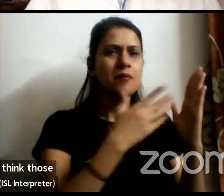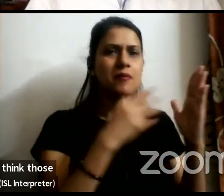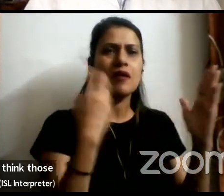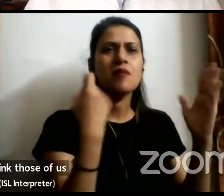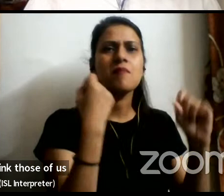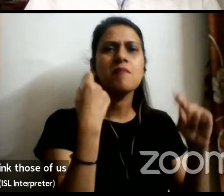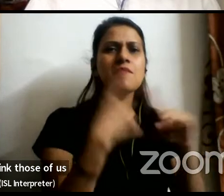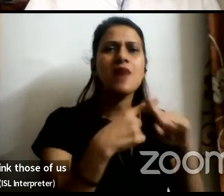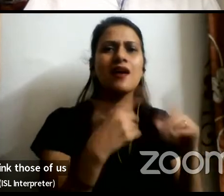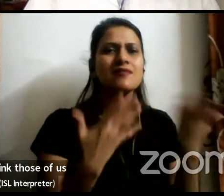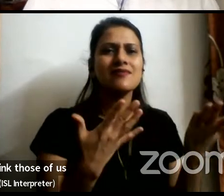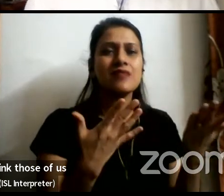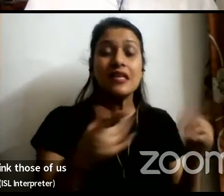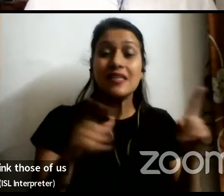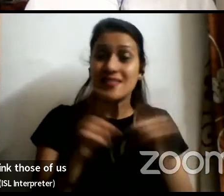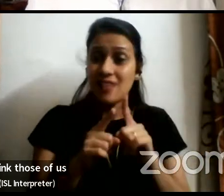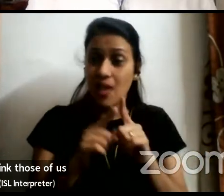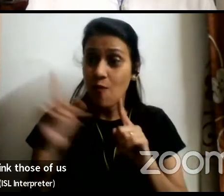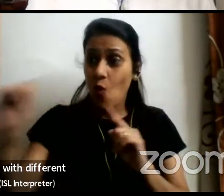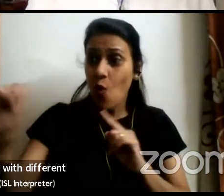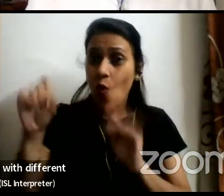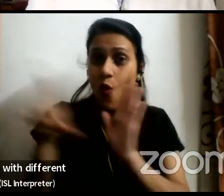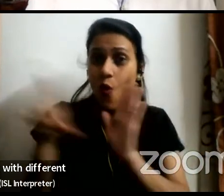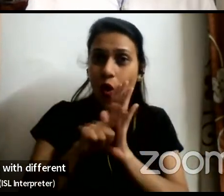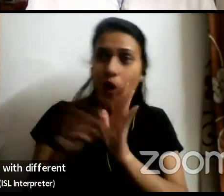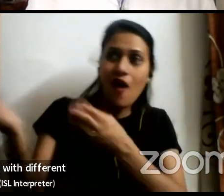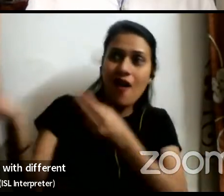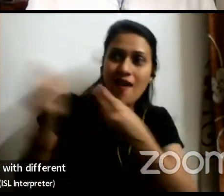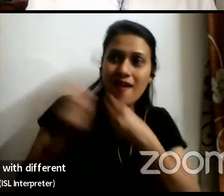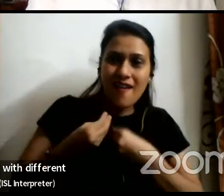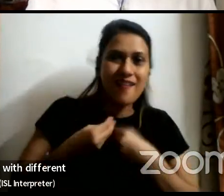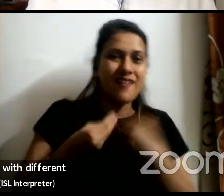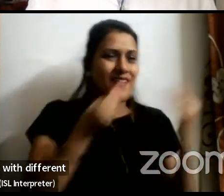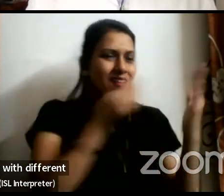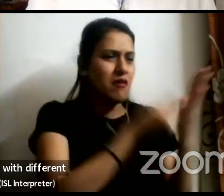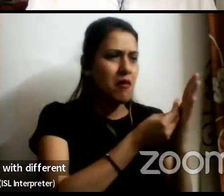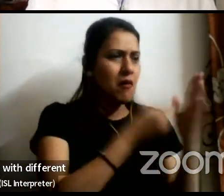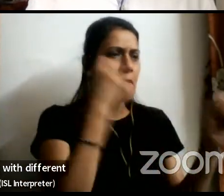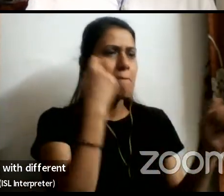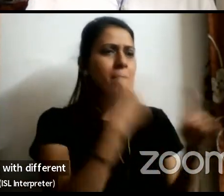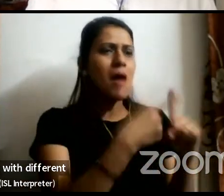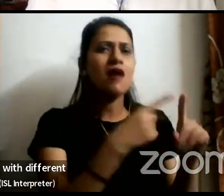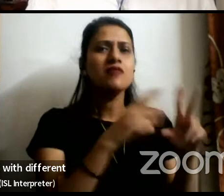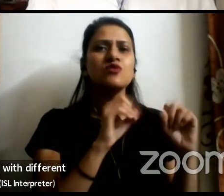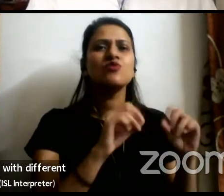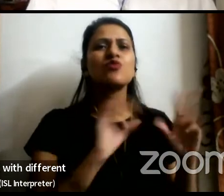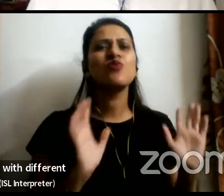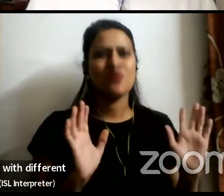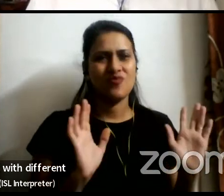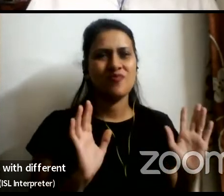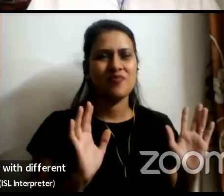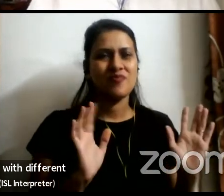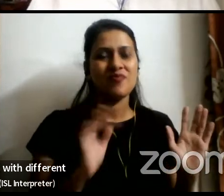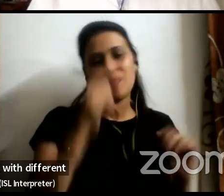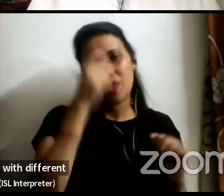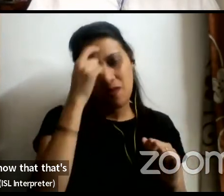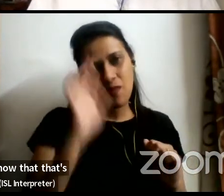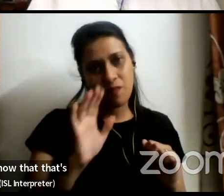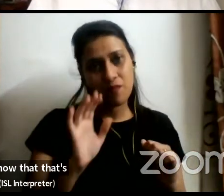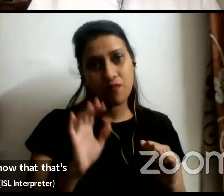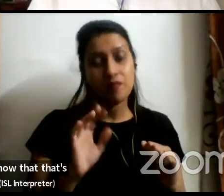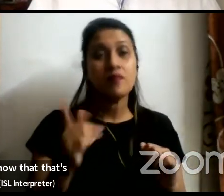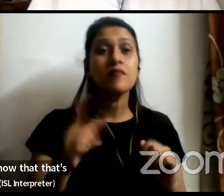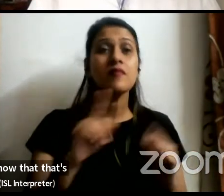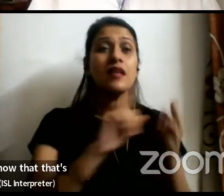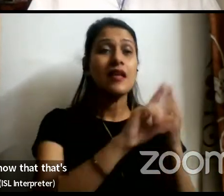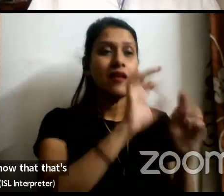been sort of dealing with different voltage systems across the world know that that's actually quite a naive statement. That also depends on the electric